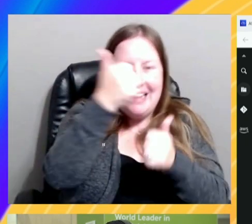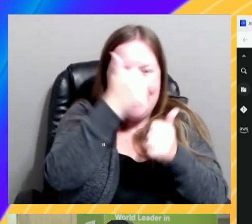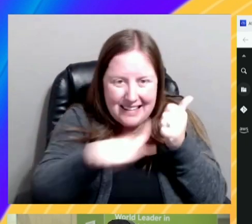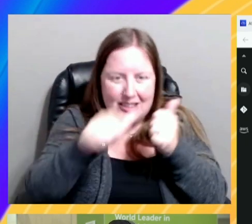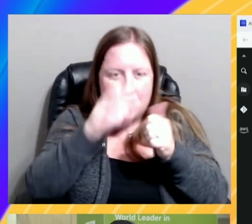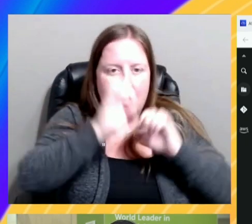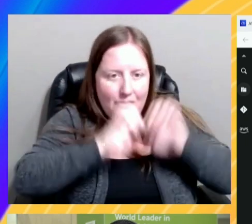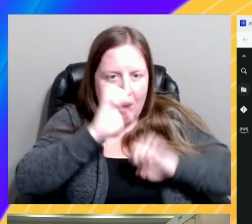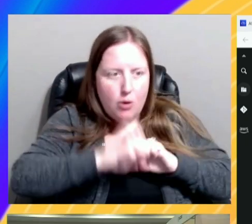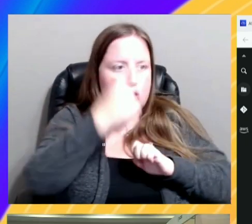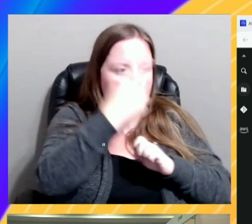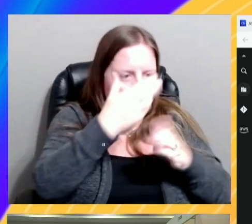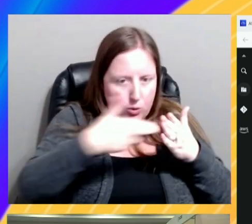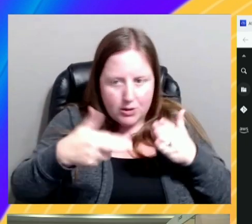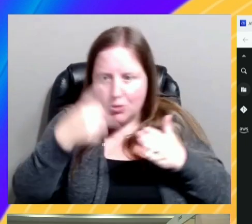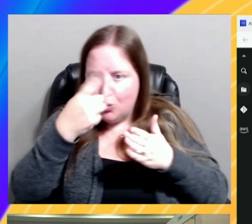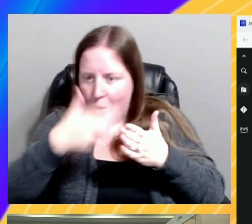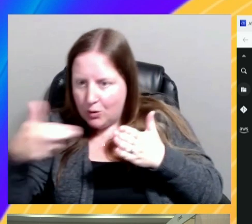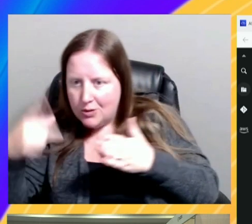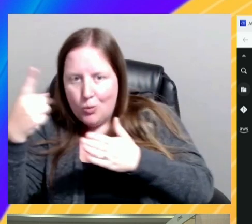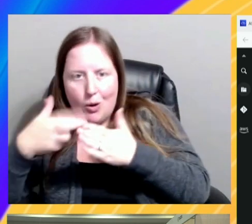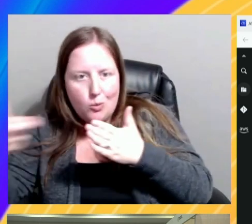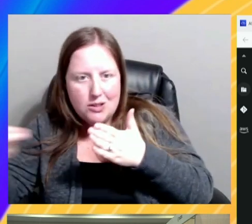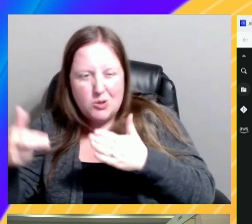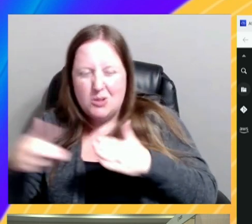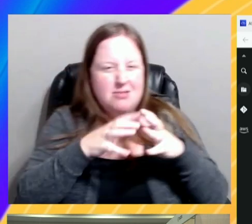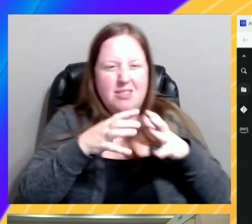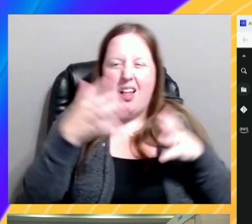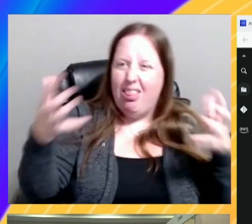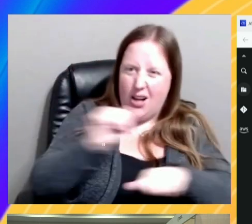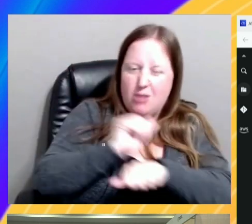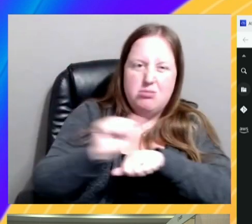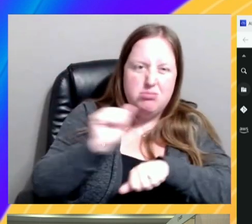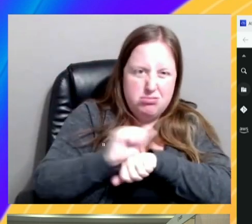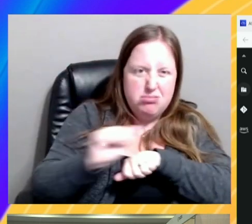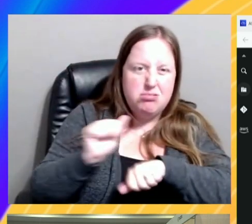at a time. That sounds very labor intensive. Yeah, it's almost as bad as ClickOps.